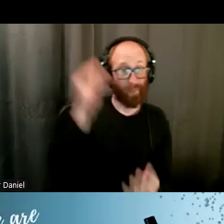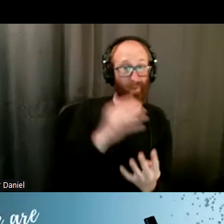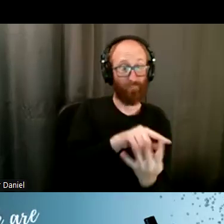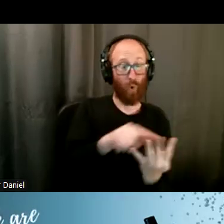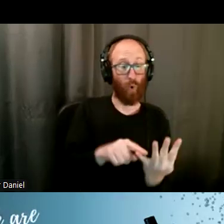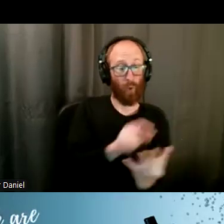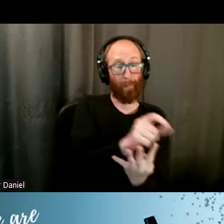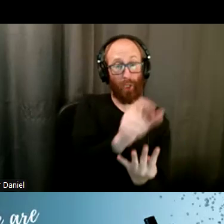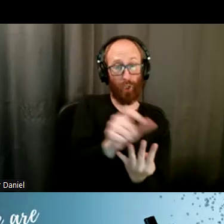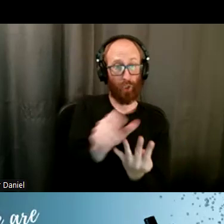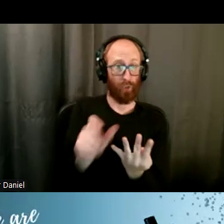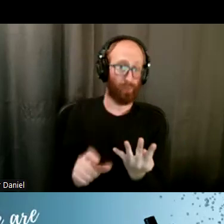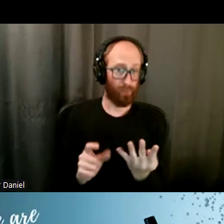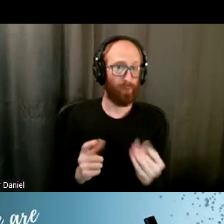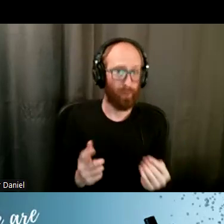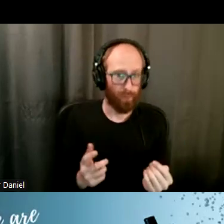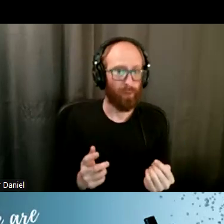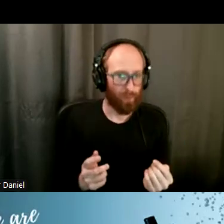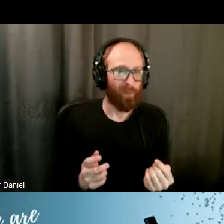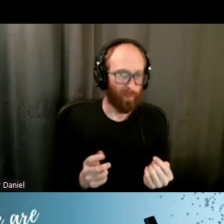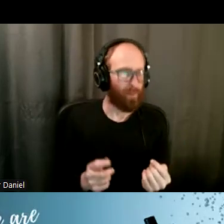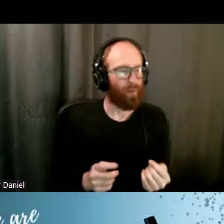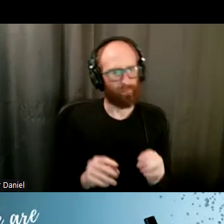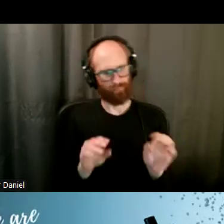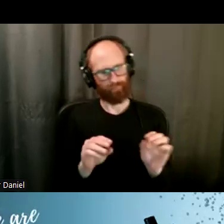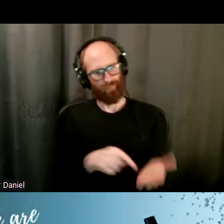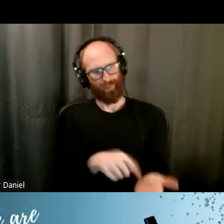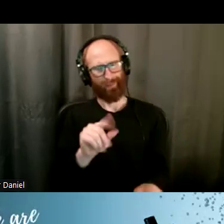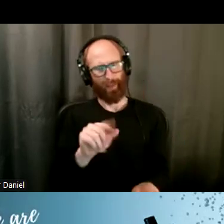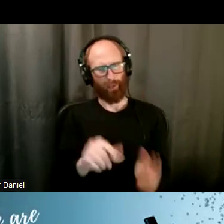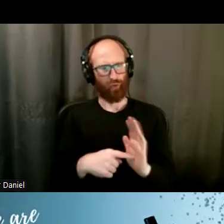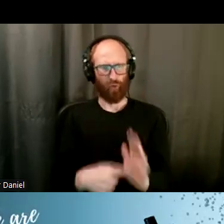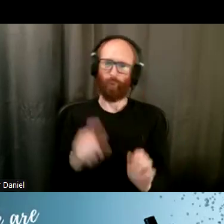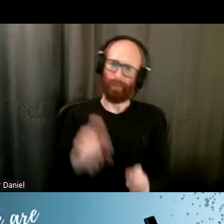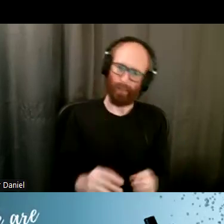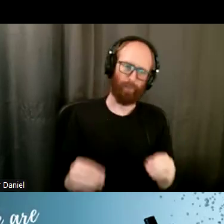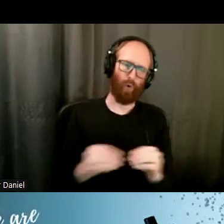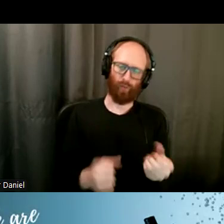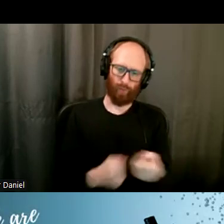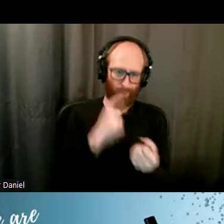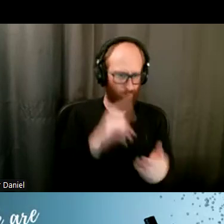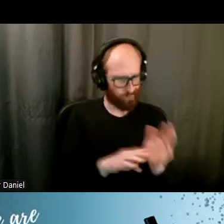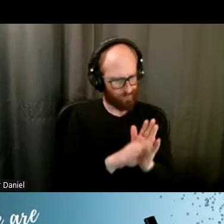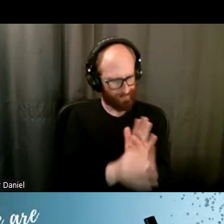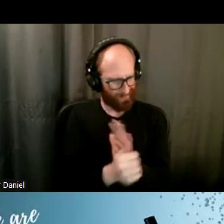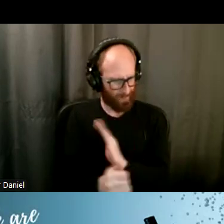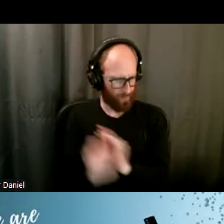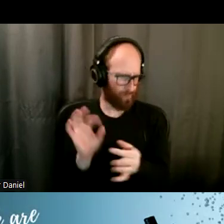a clear need to provide more support and skill building for our students through the lens of mental health